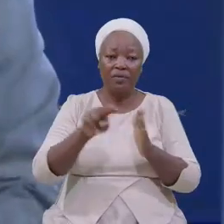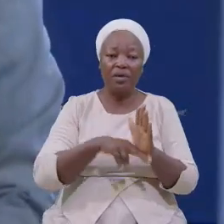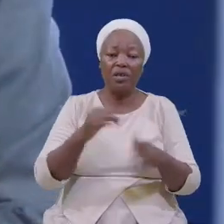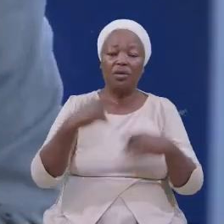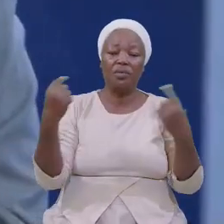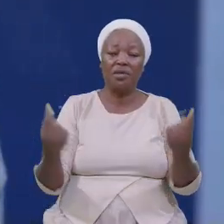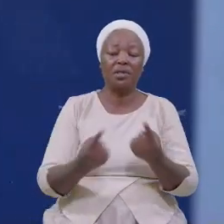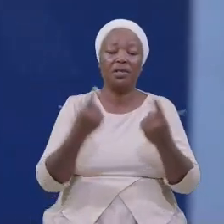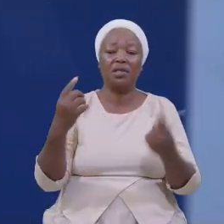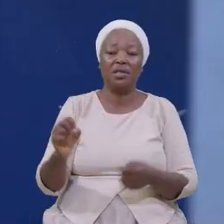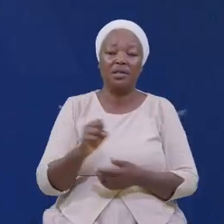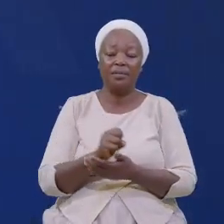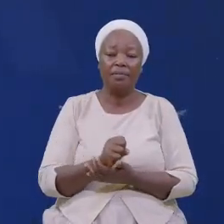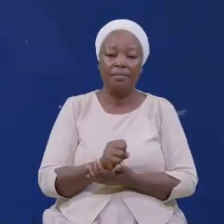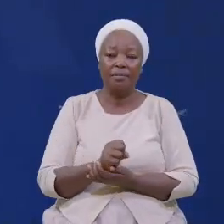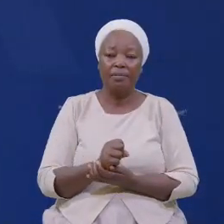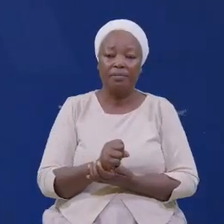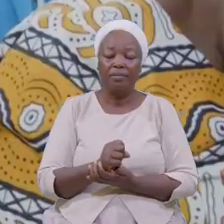sins.